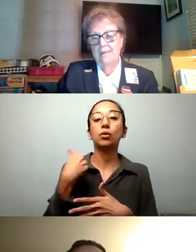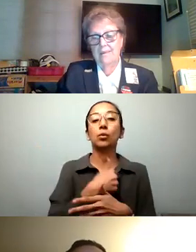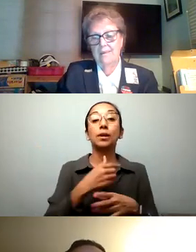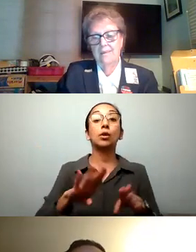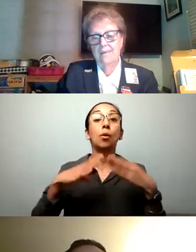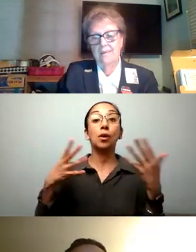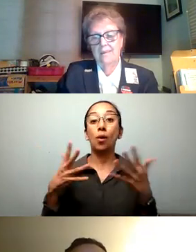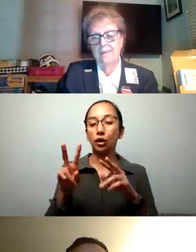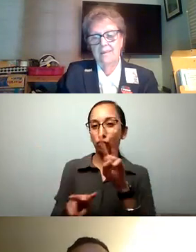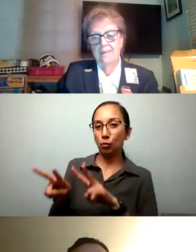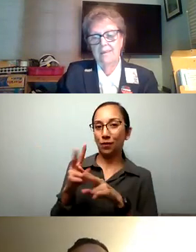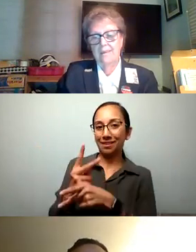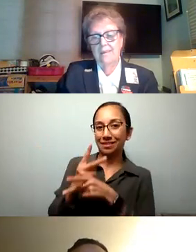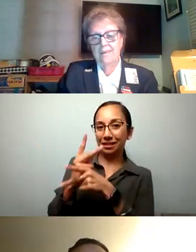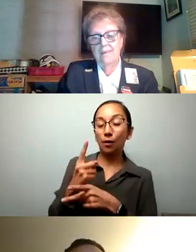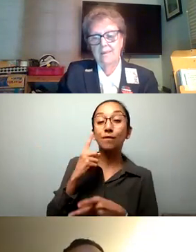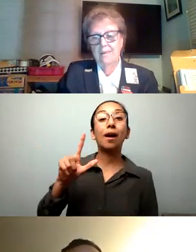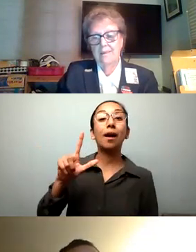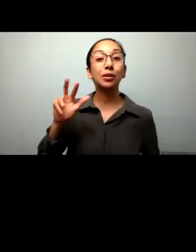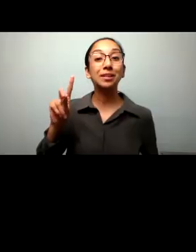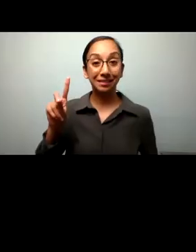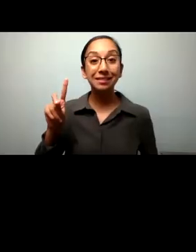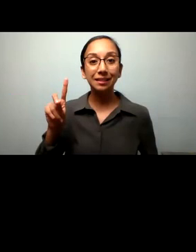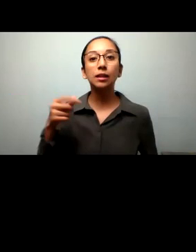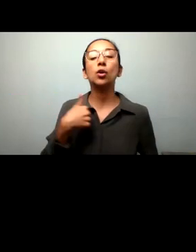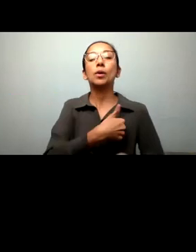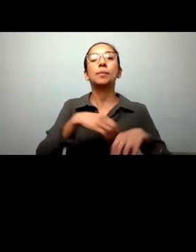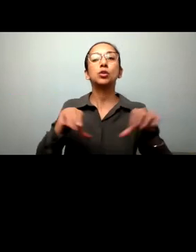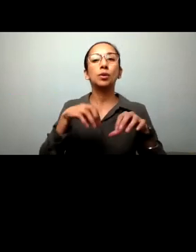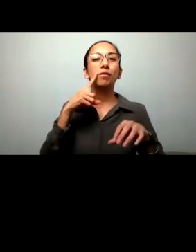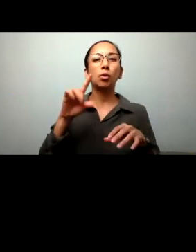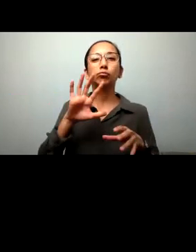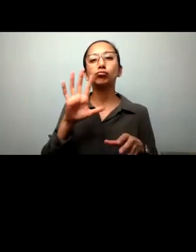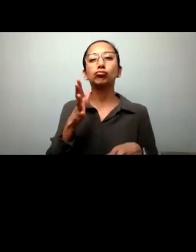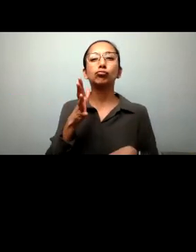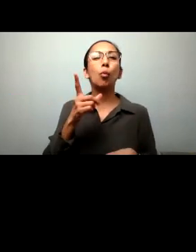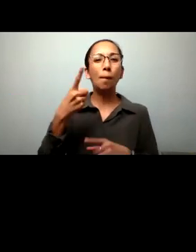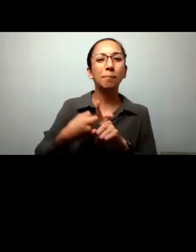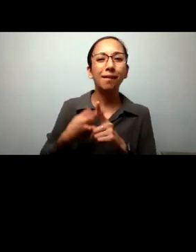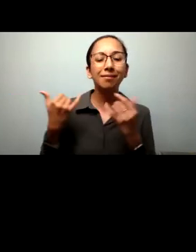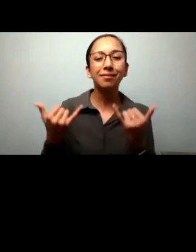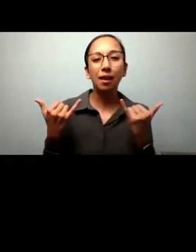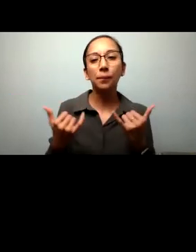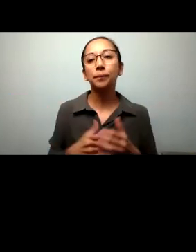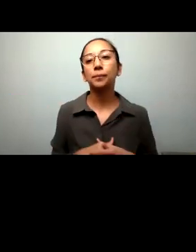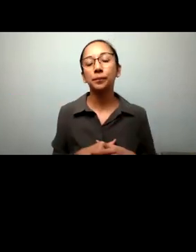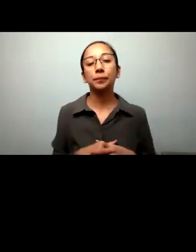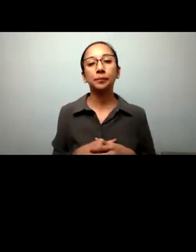our LAUSD employees, and we've been doing this for approximately a month now. And so we've